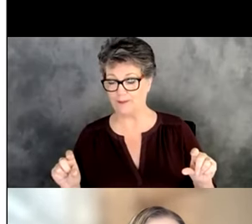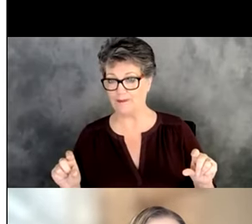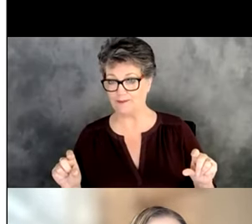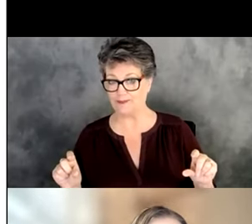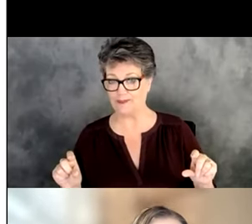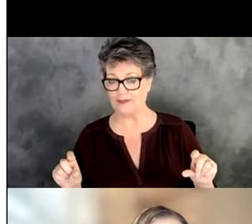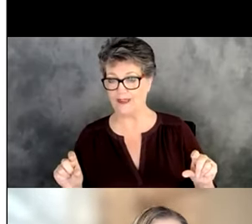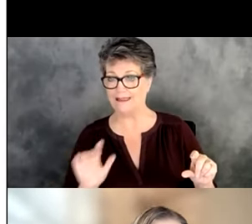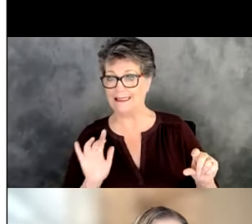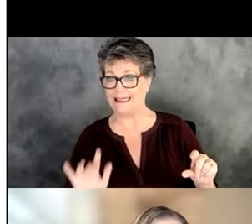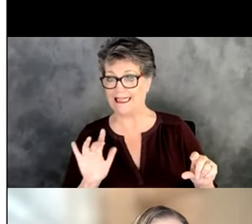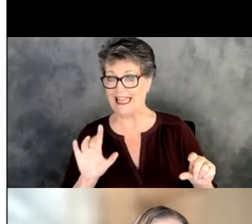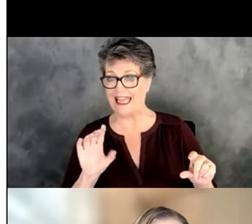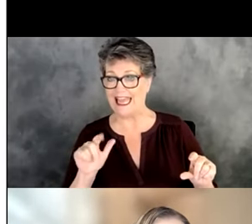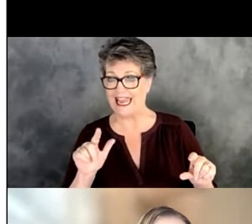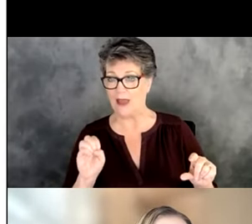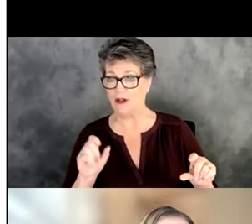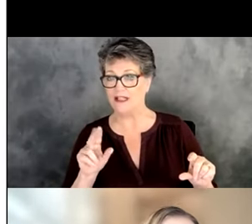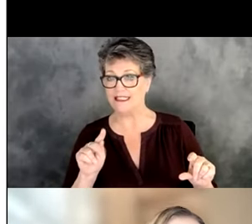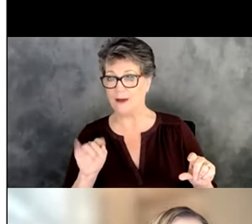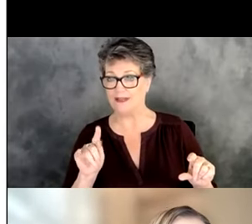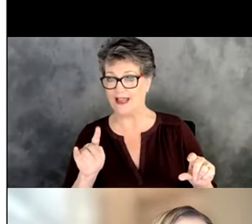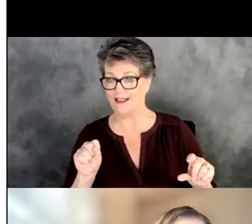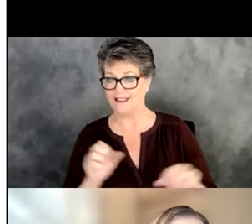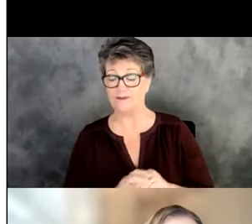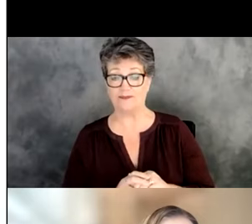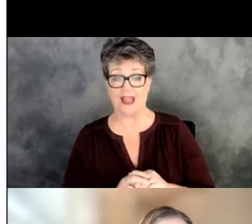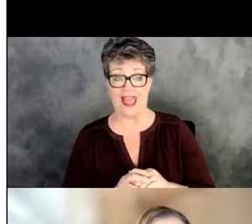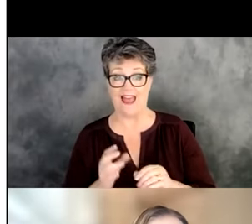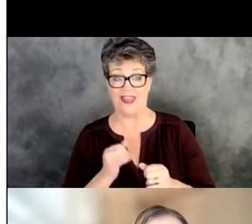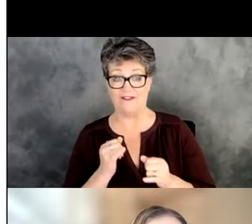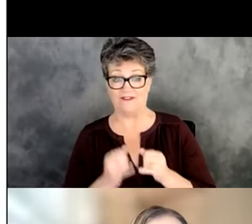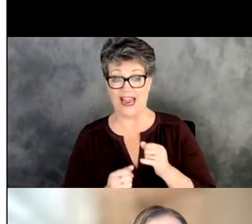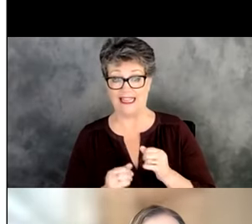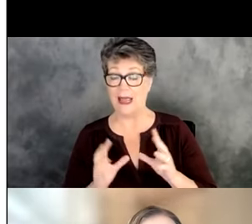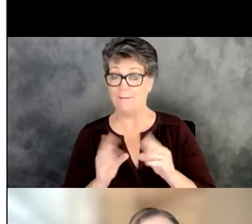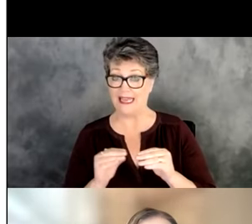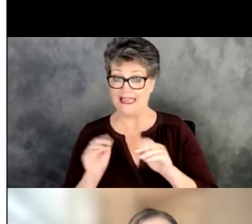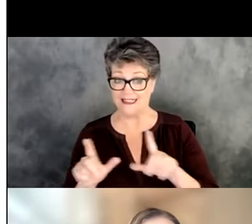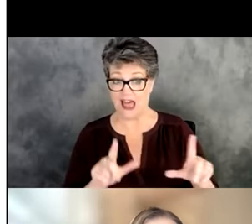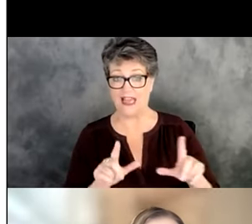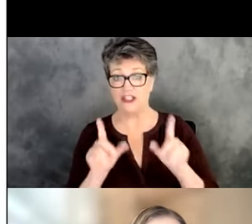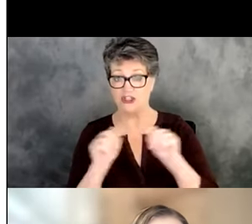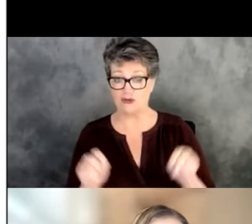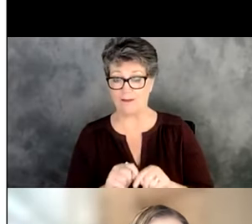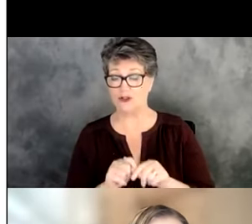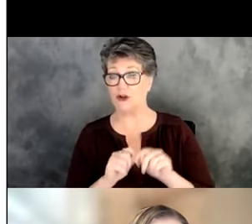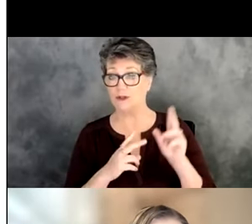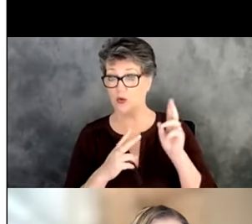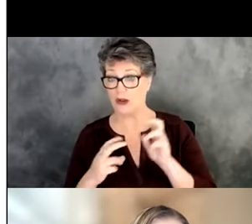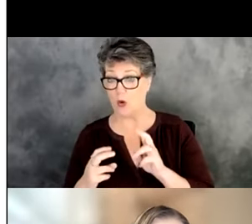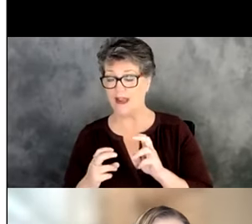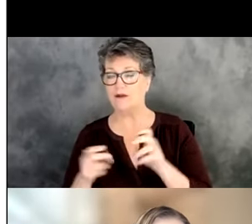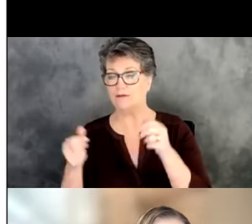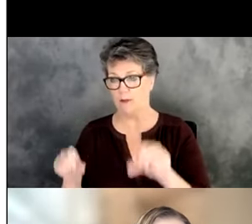and clicking enable subtitles. And finally, meeting slides, the transcript and recording will be posted online after this